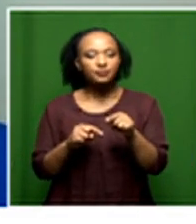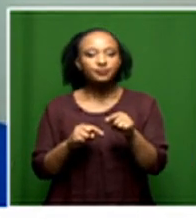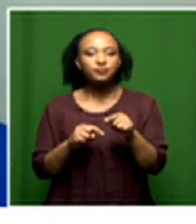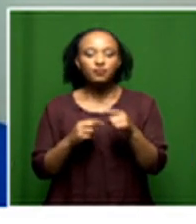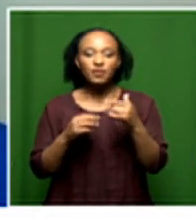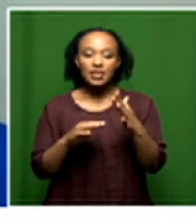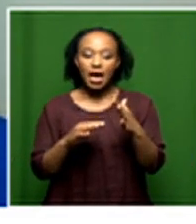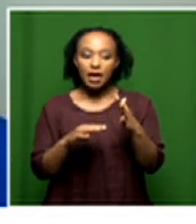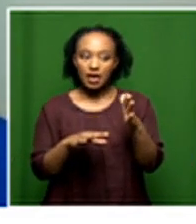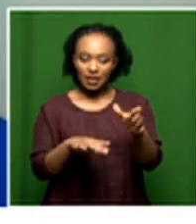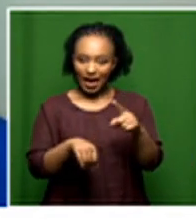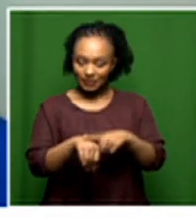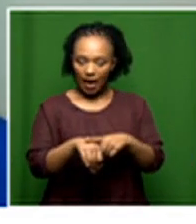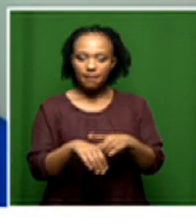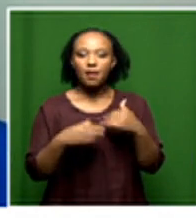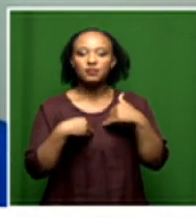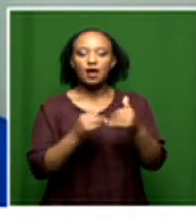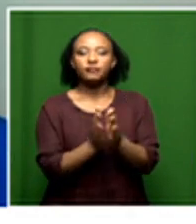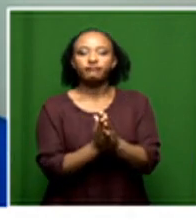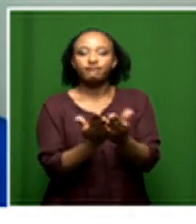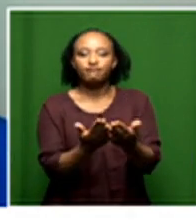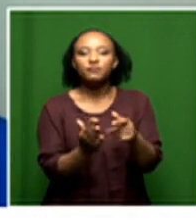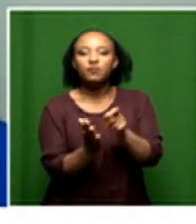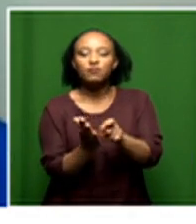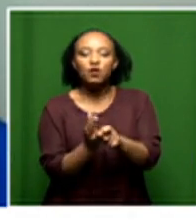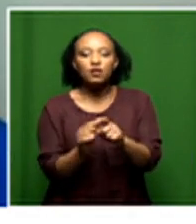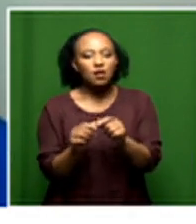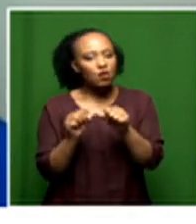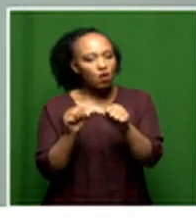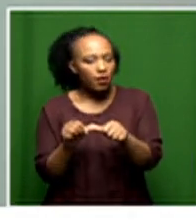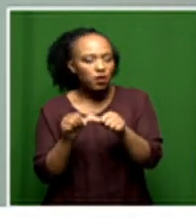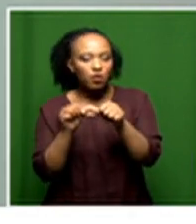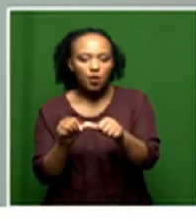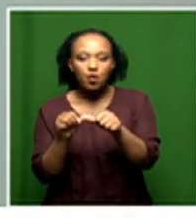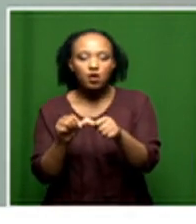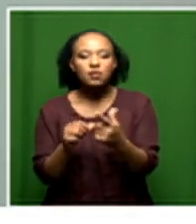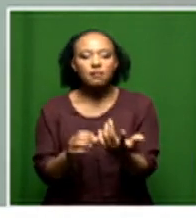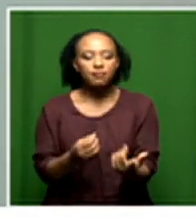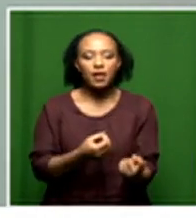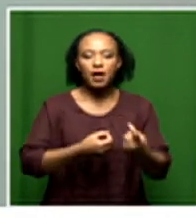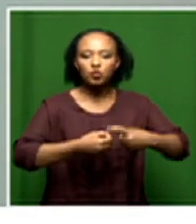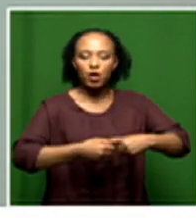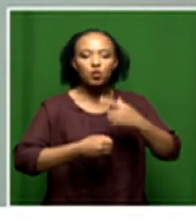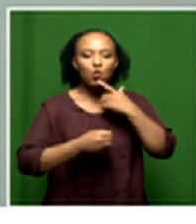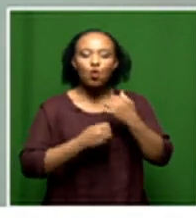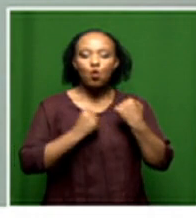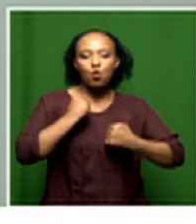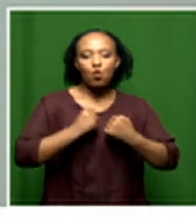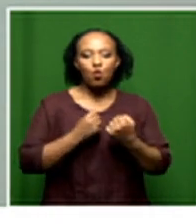journey began. And from parkrun, I just kept on going. I eventually joined a running club. So I ran for